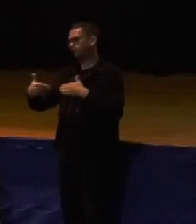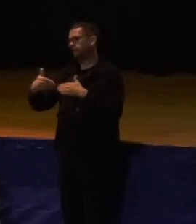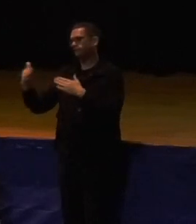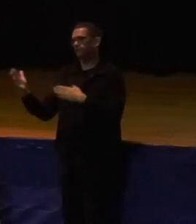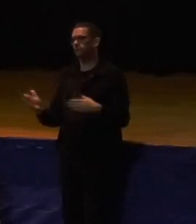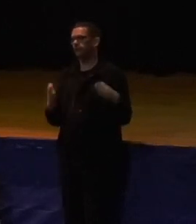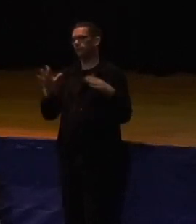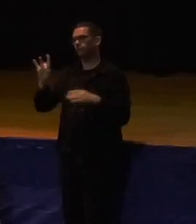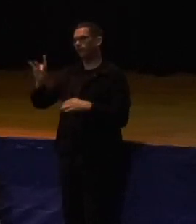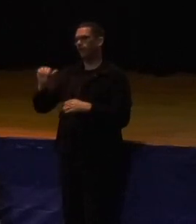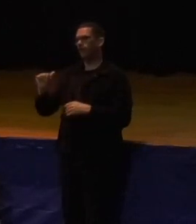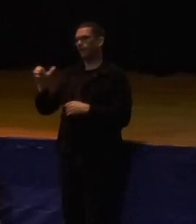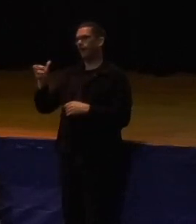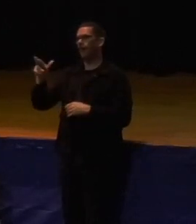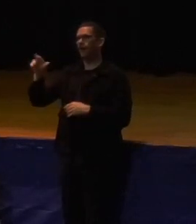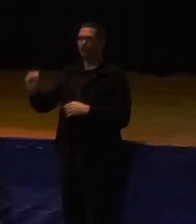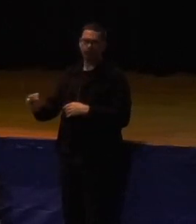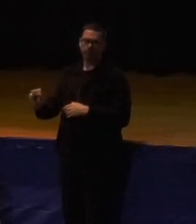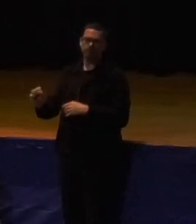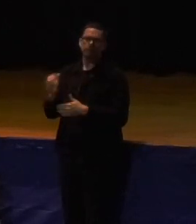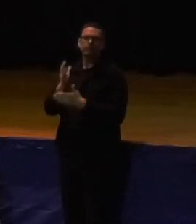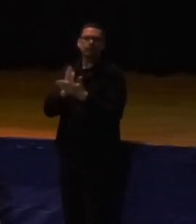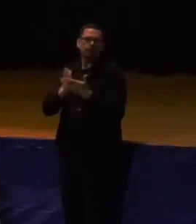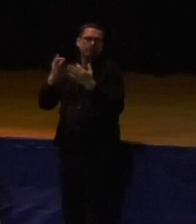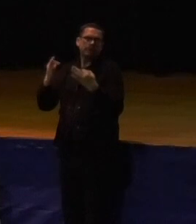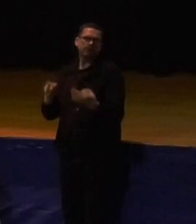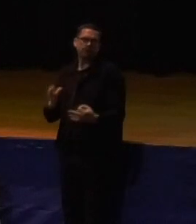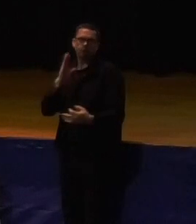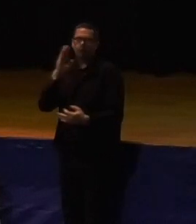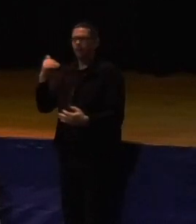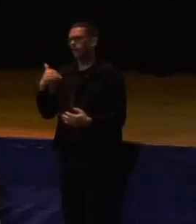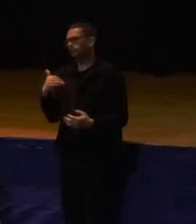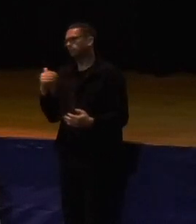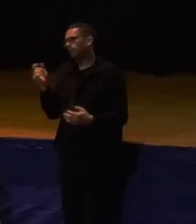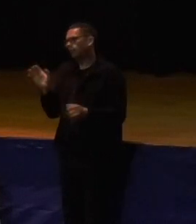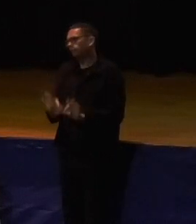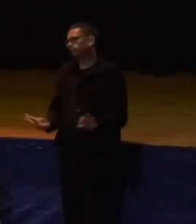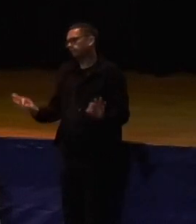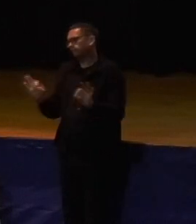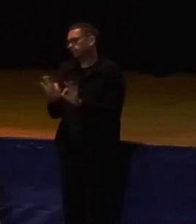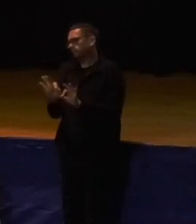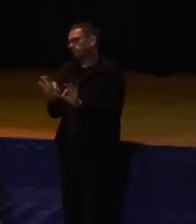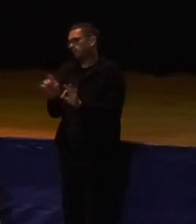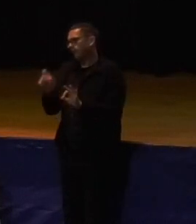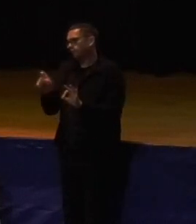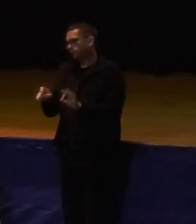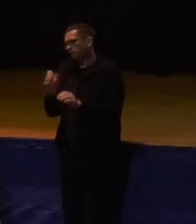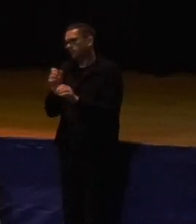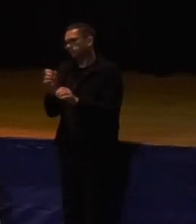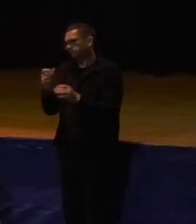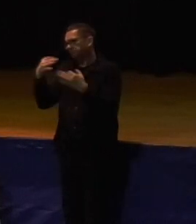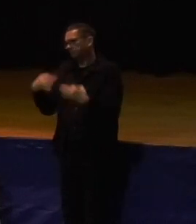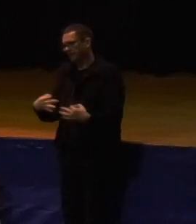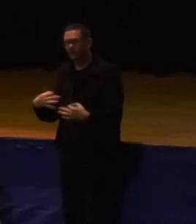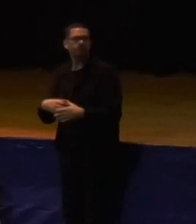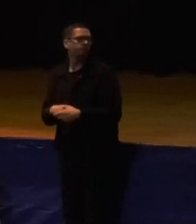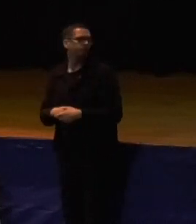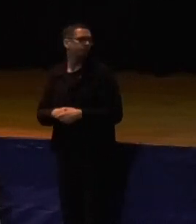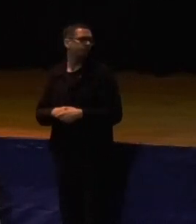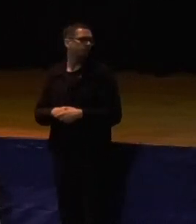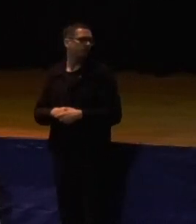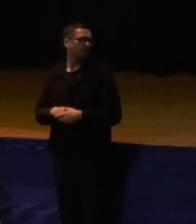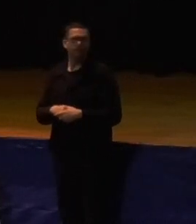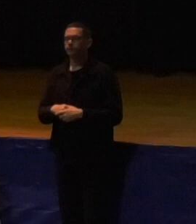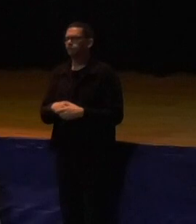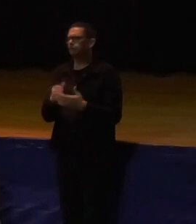and some decisions will need to be made about that earlier, you know, than others, but that will be, you know, part of that